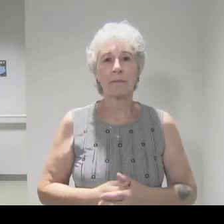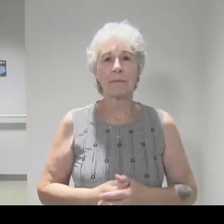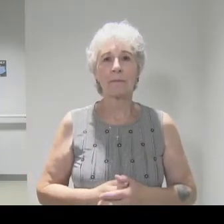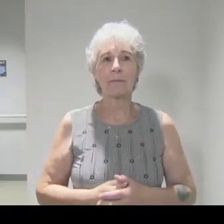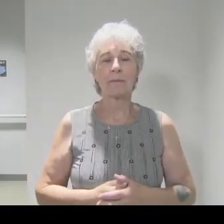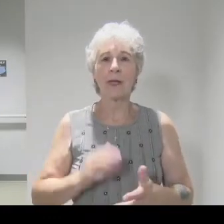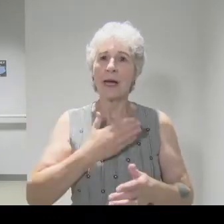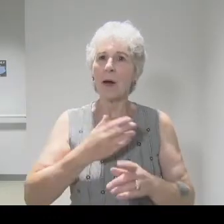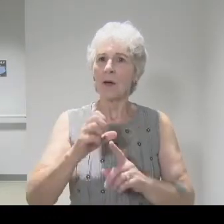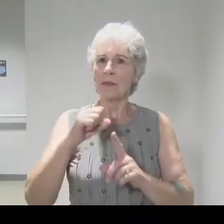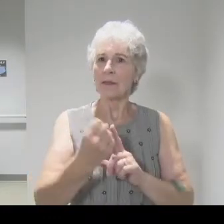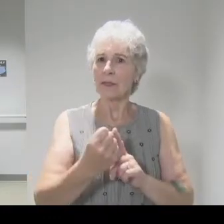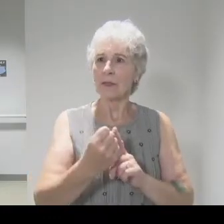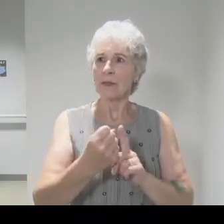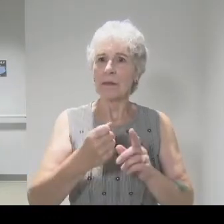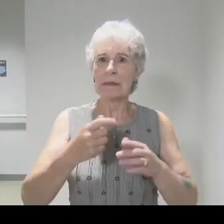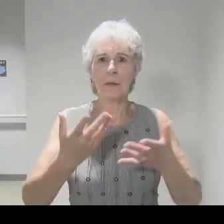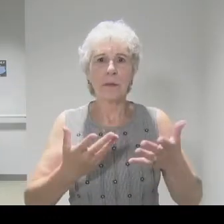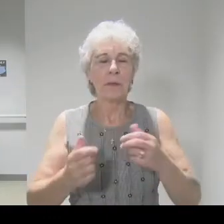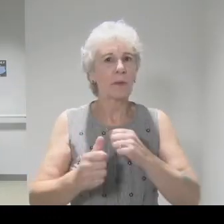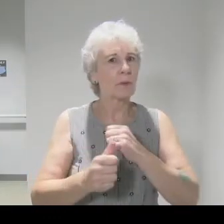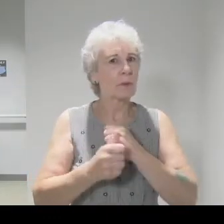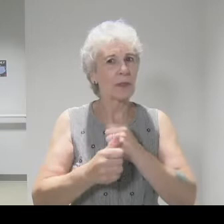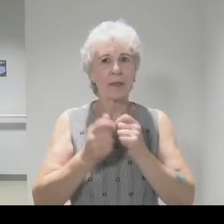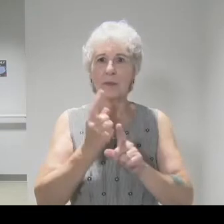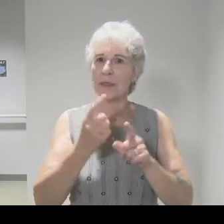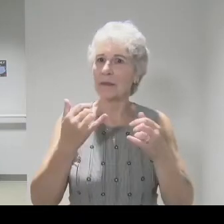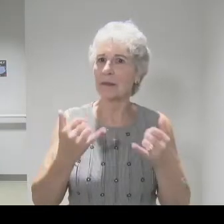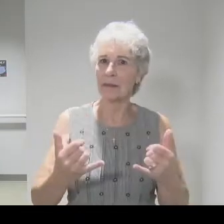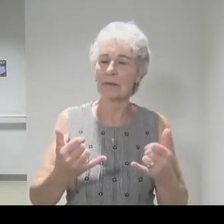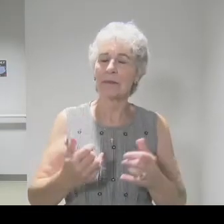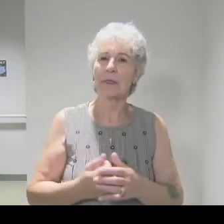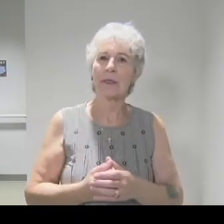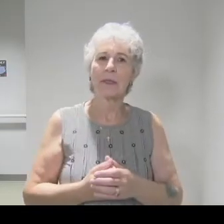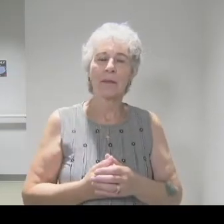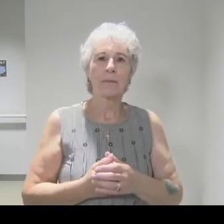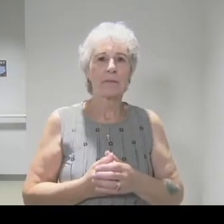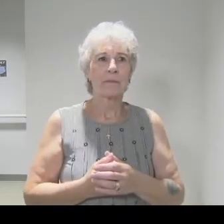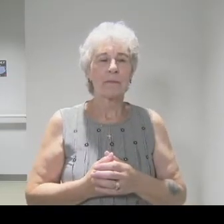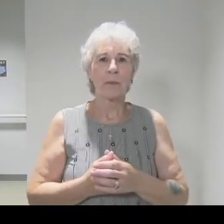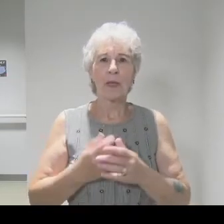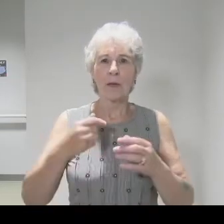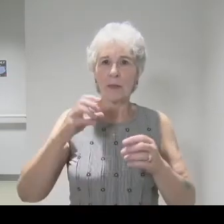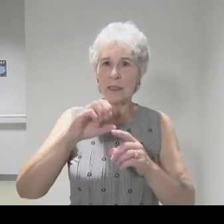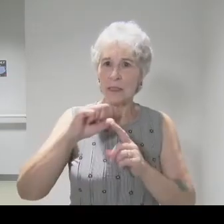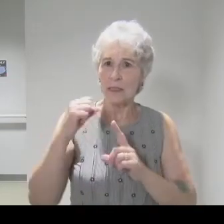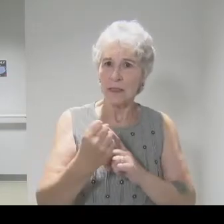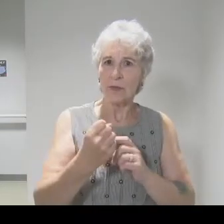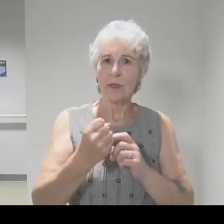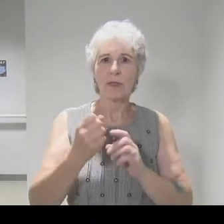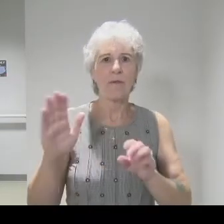And our situation is quite precarious, God, as we are in a situation of sin,